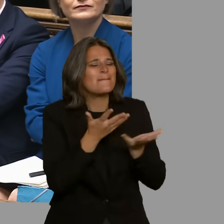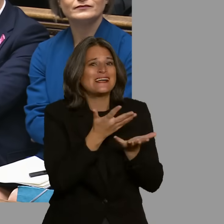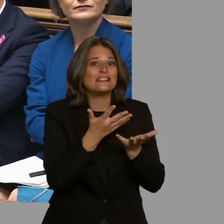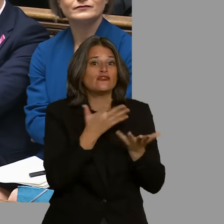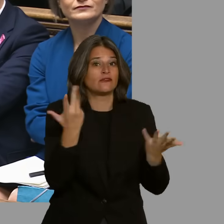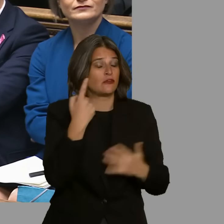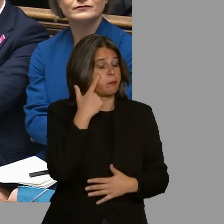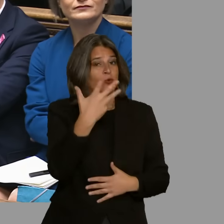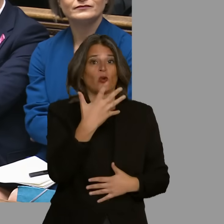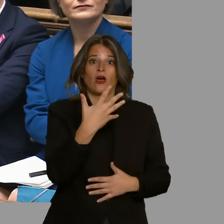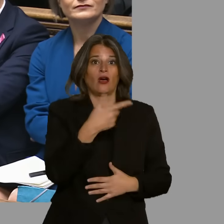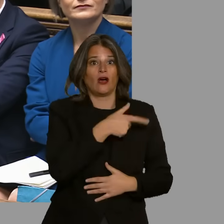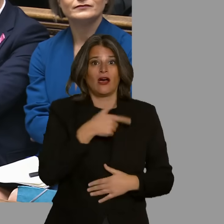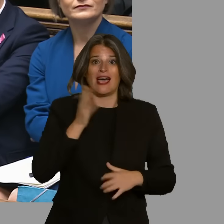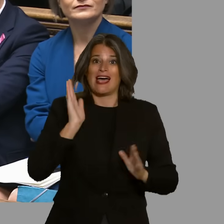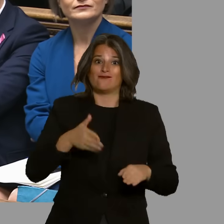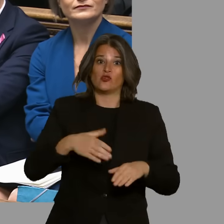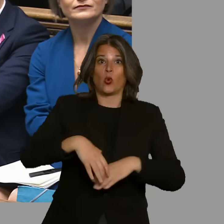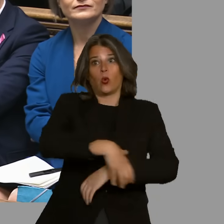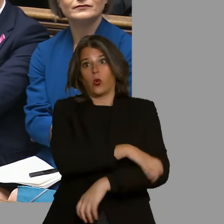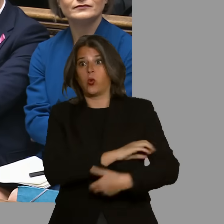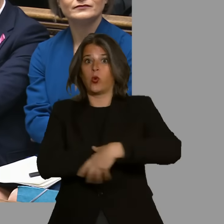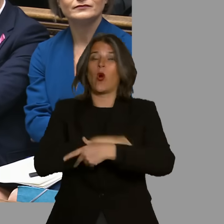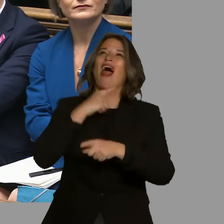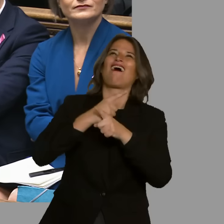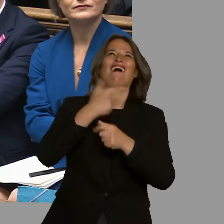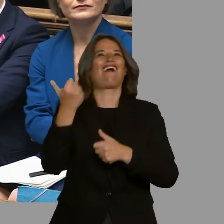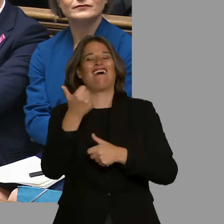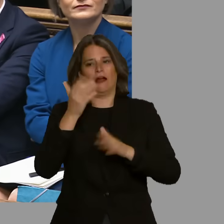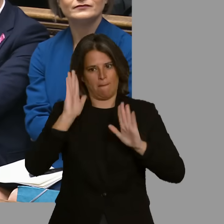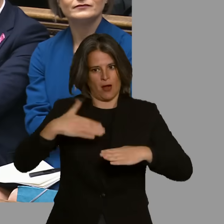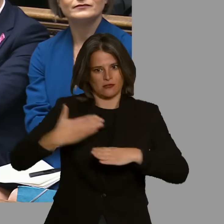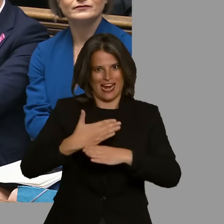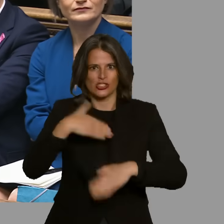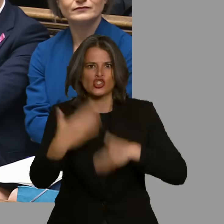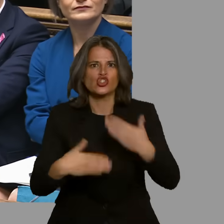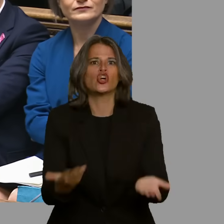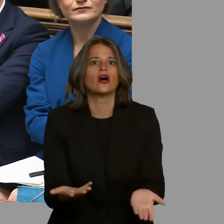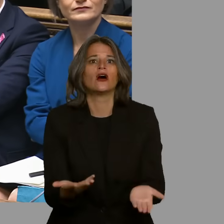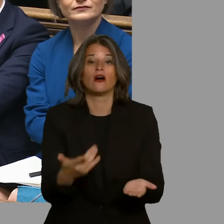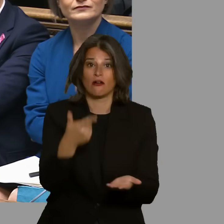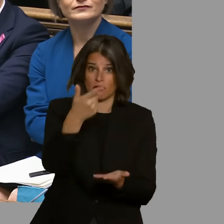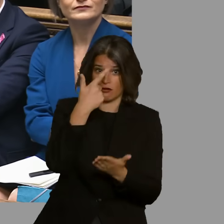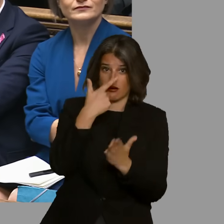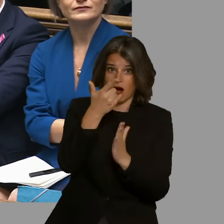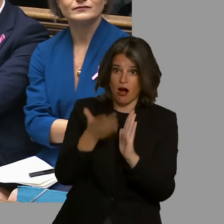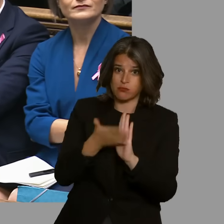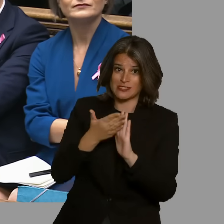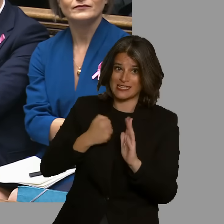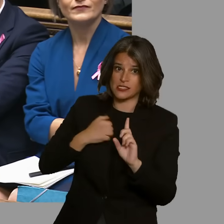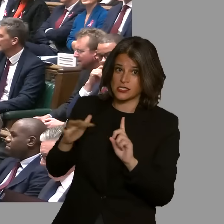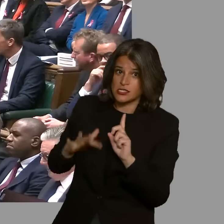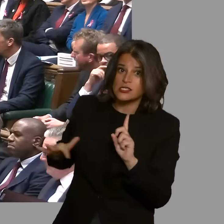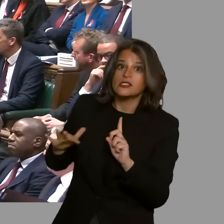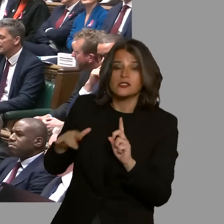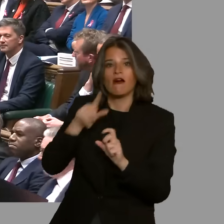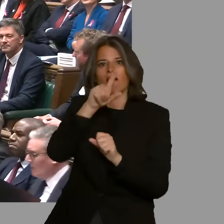to make sure all our residents, our visitors and our workers can enjoy our city centre safely?